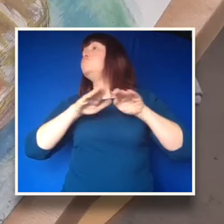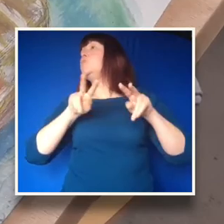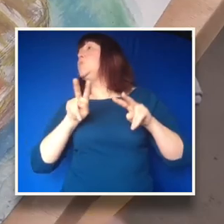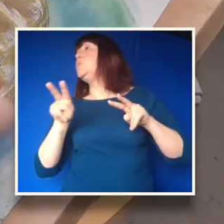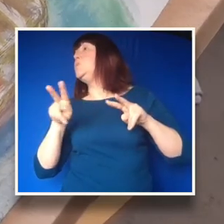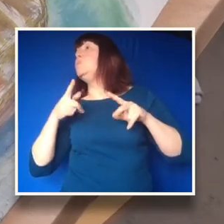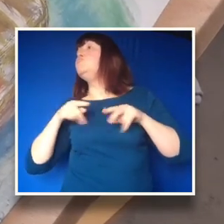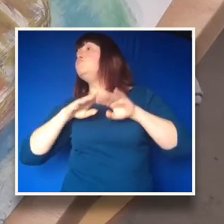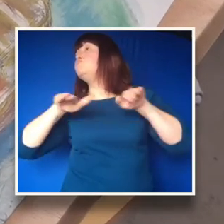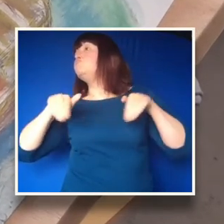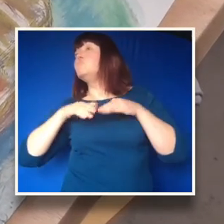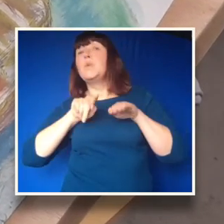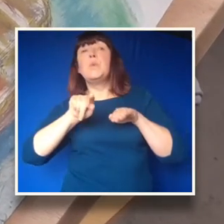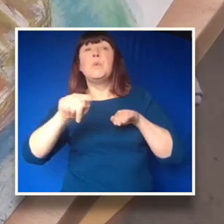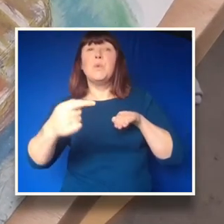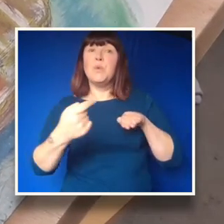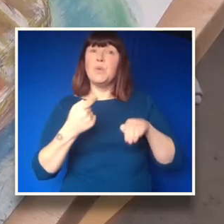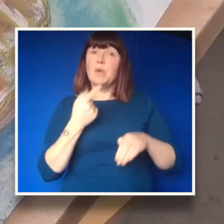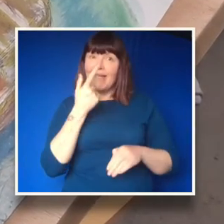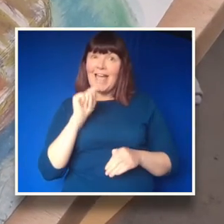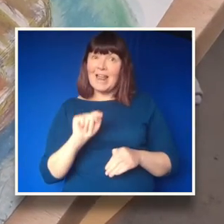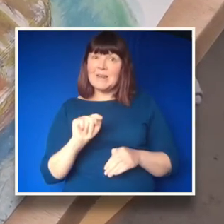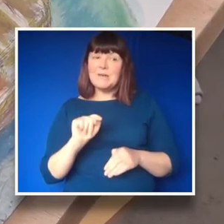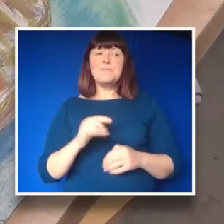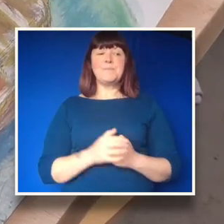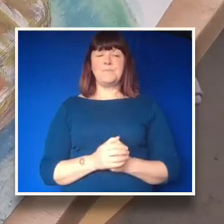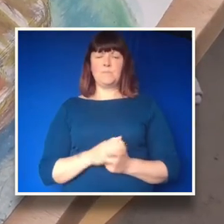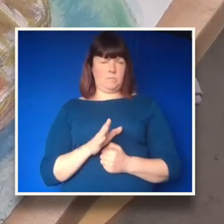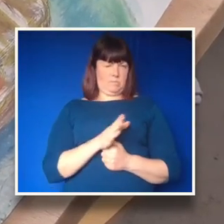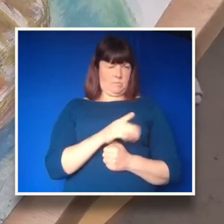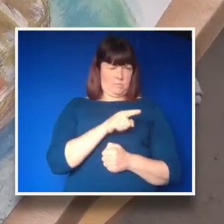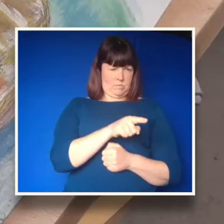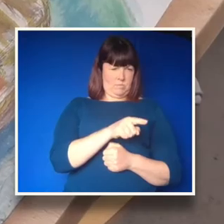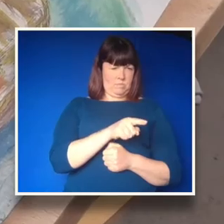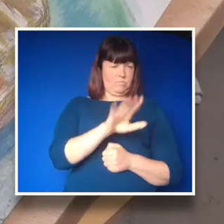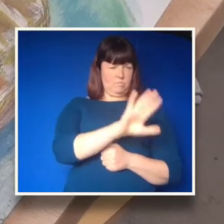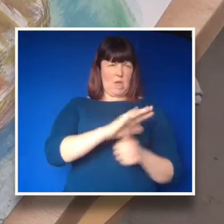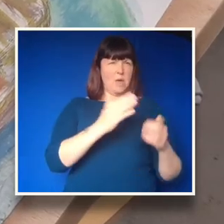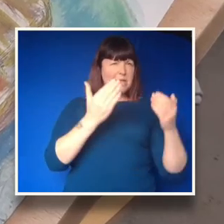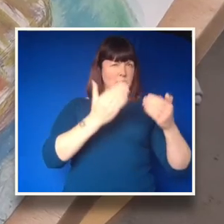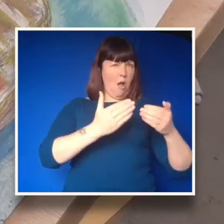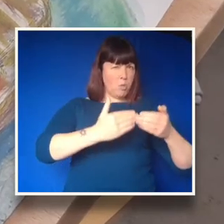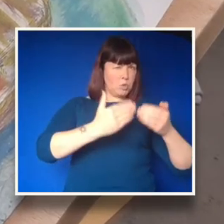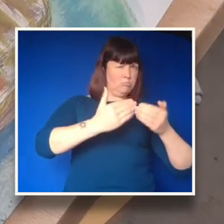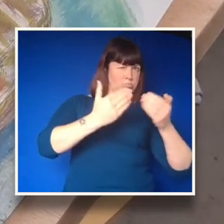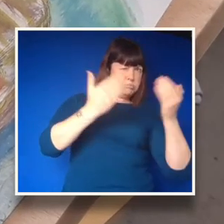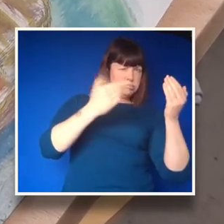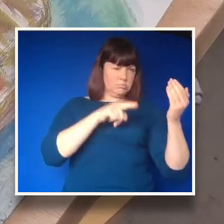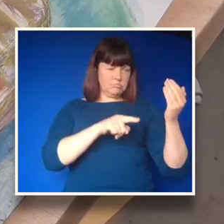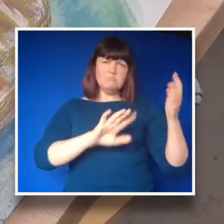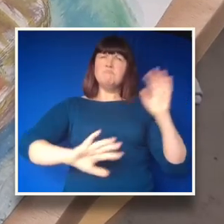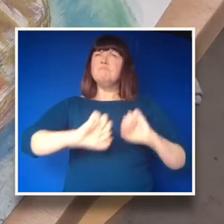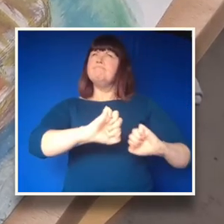the landscape. In here, I'm going to lighten this up a little bit, but it's meant to be kind of like a glazed